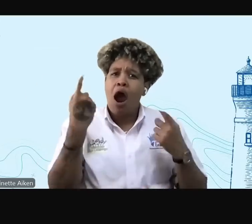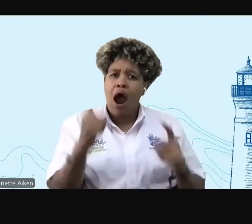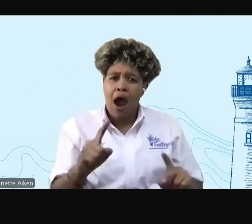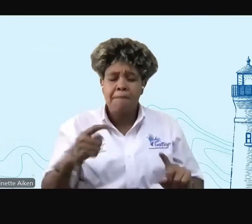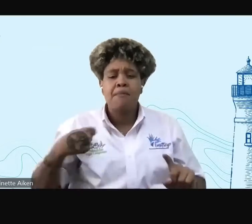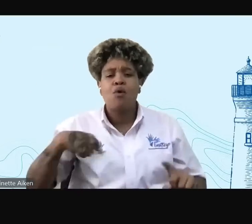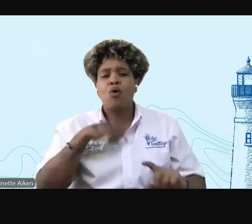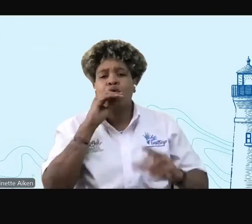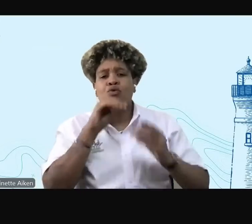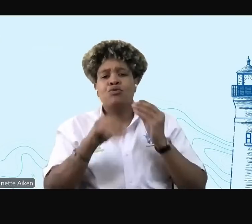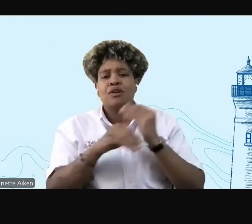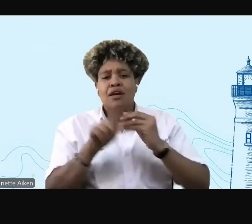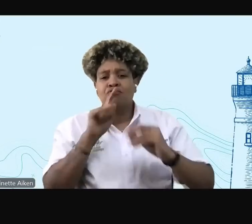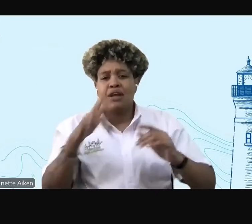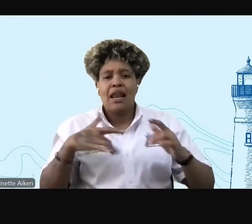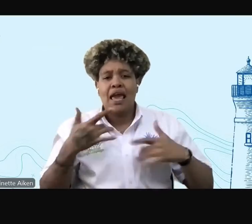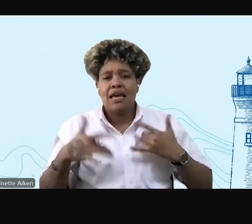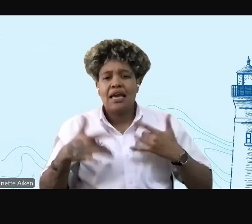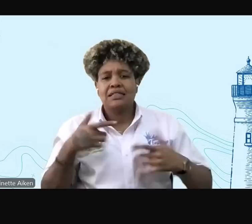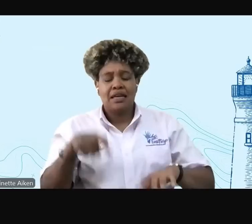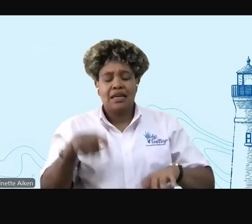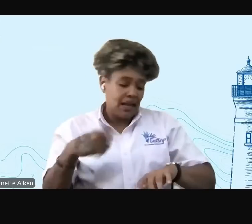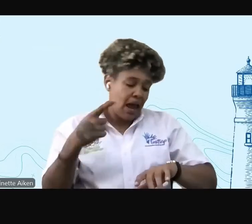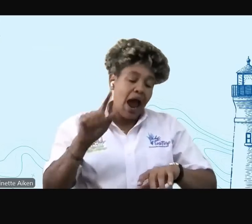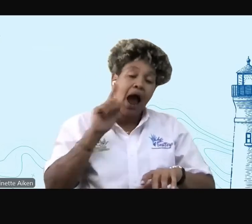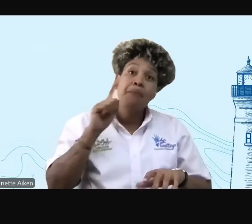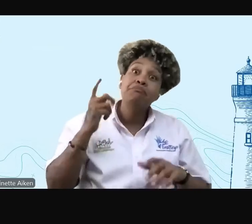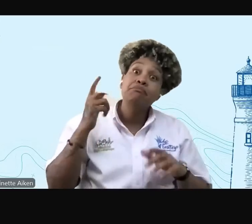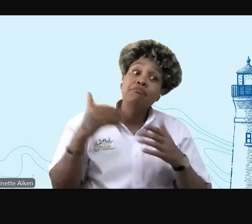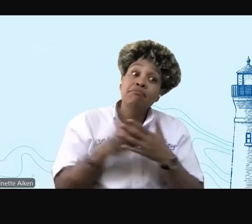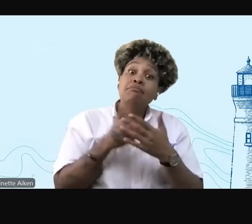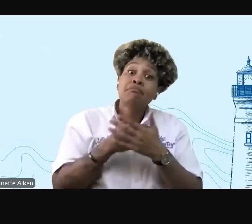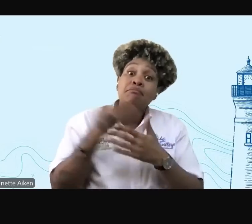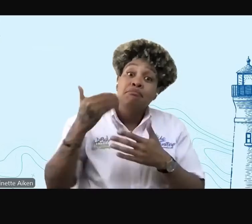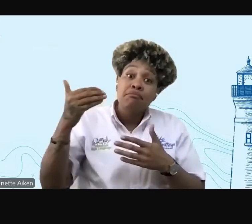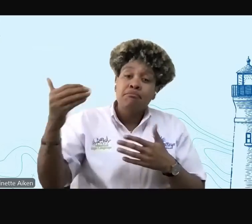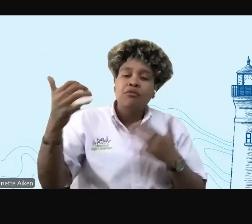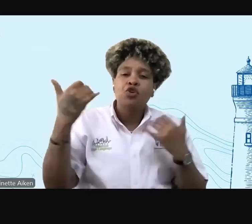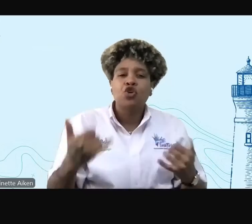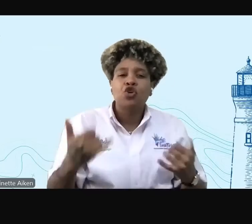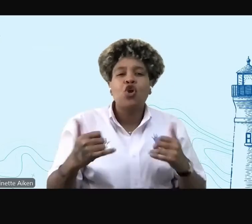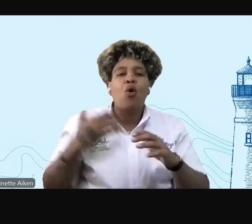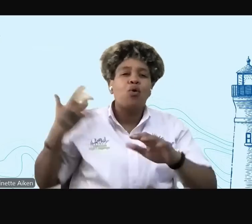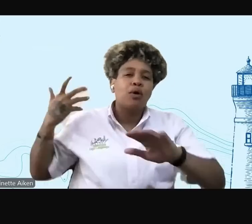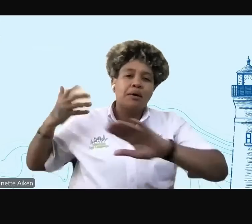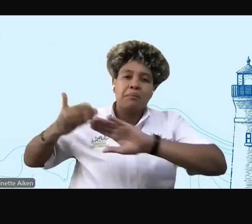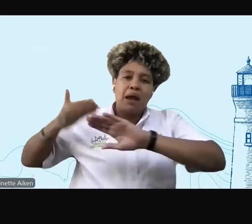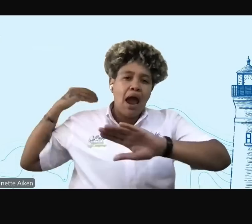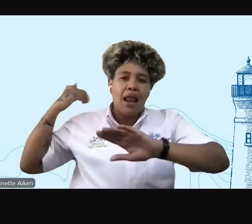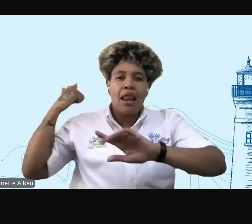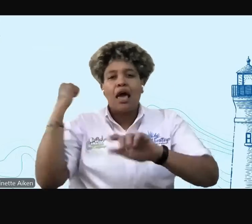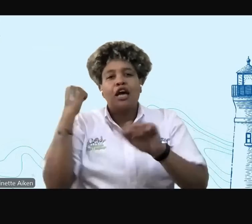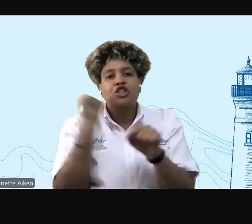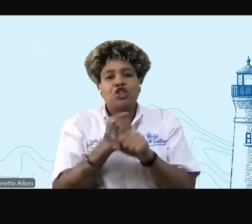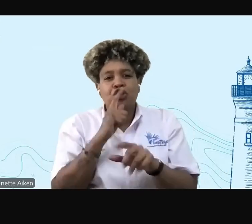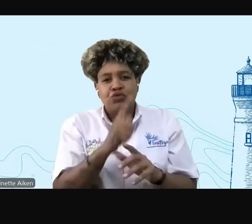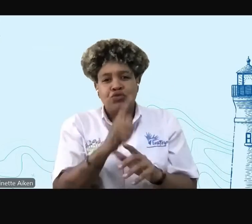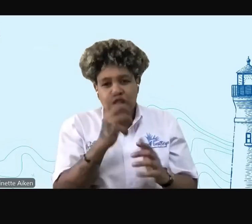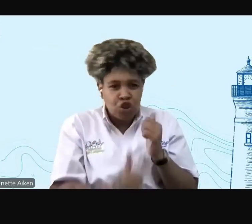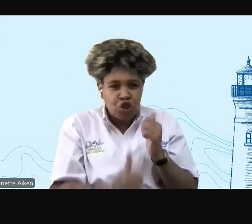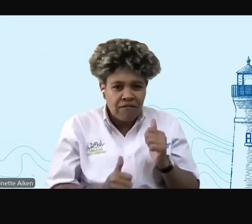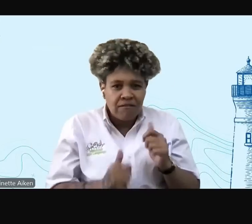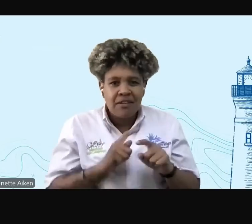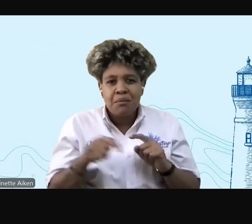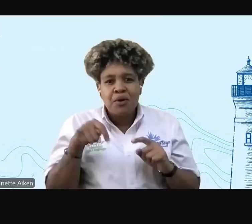are excited by the tailwinds that are now behind us. Last year was tough, but